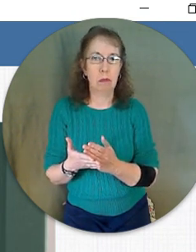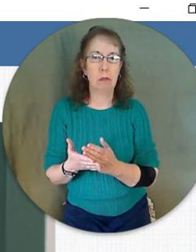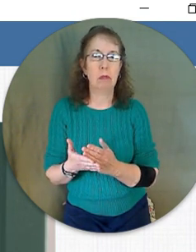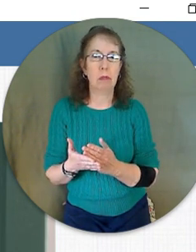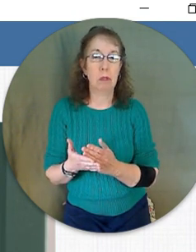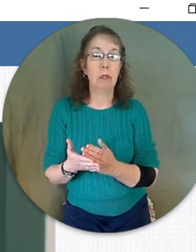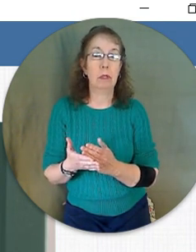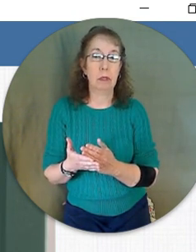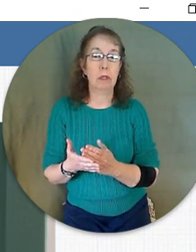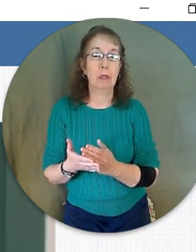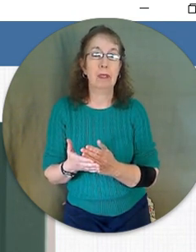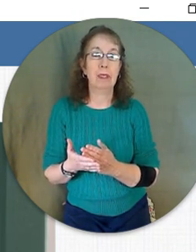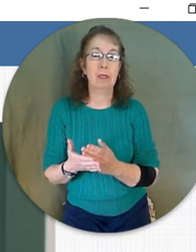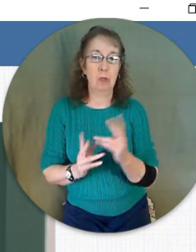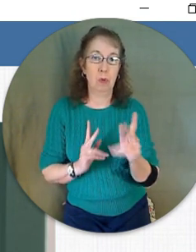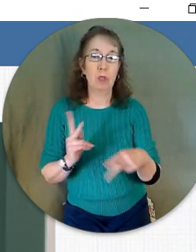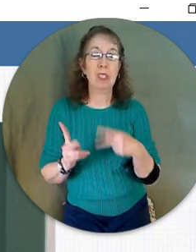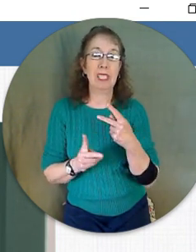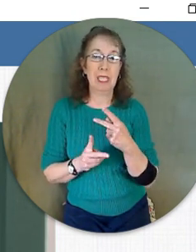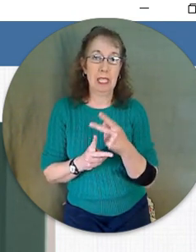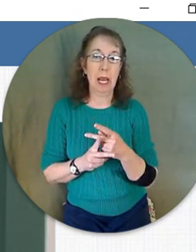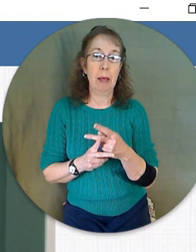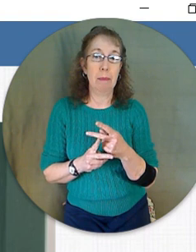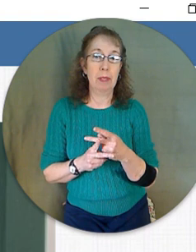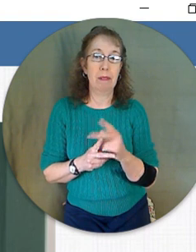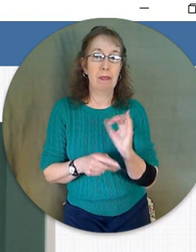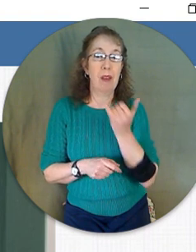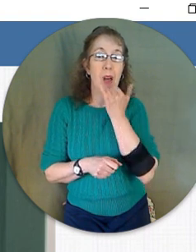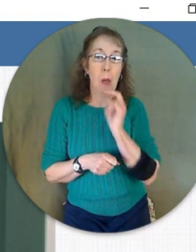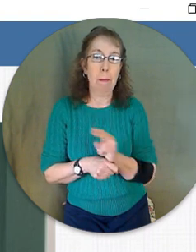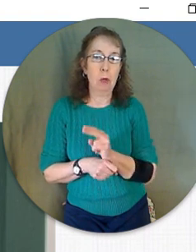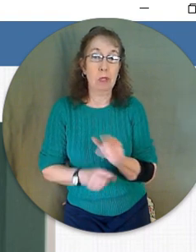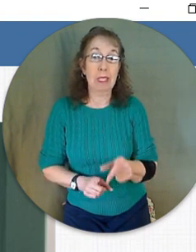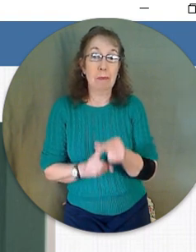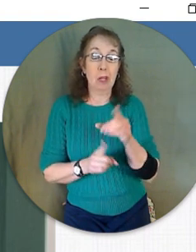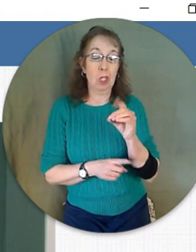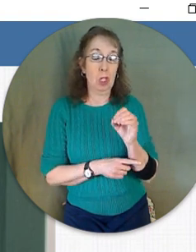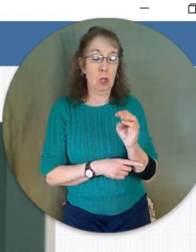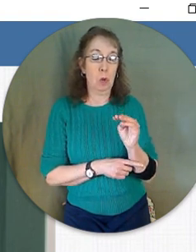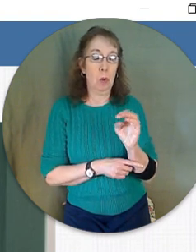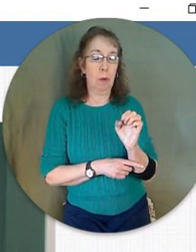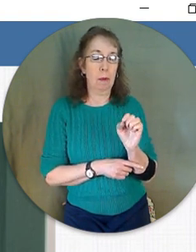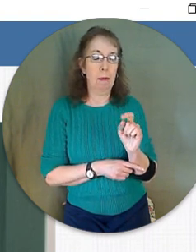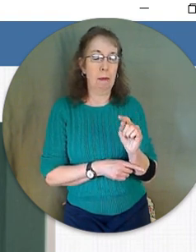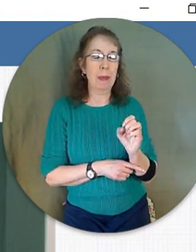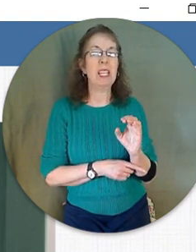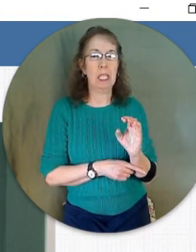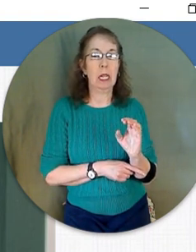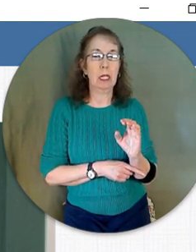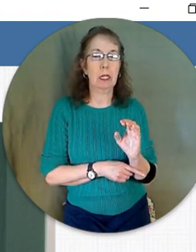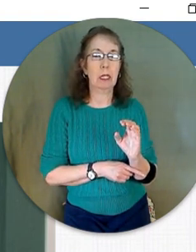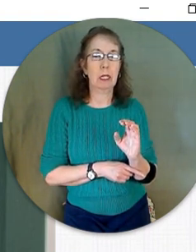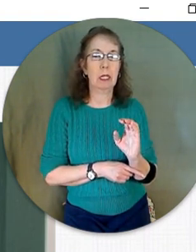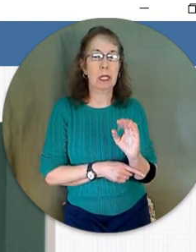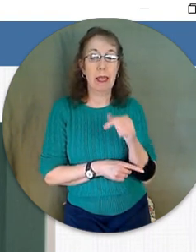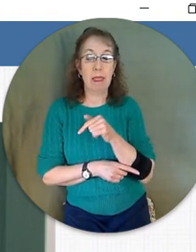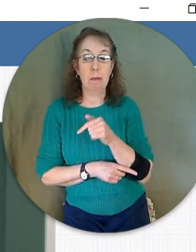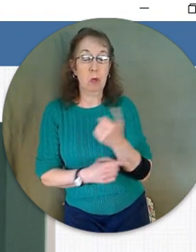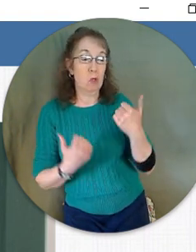of these types of abuse, particularly domestic abuse. The abuser will try to